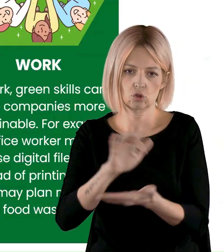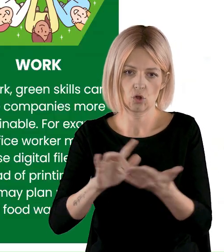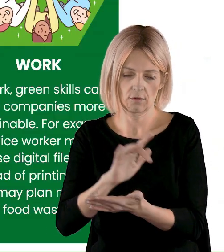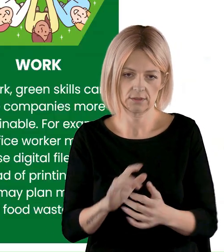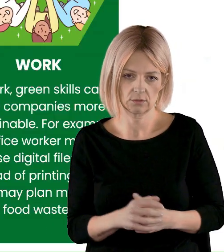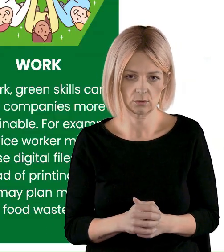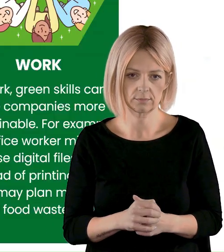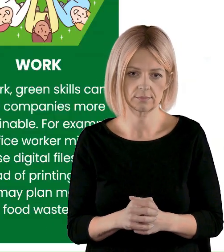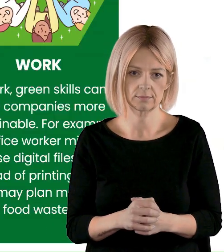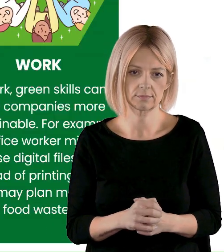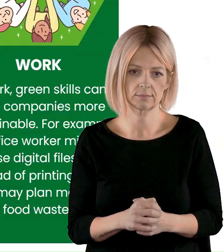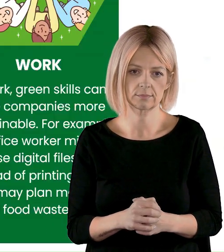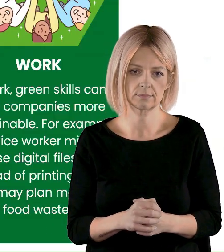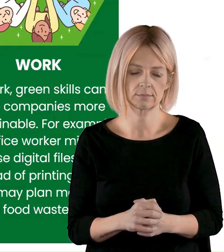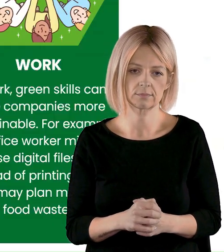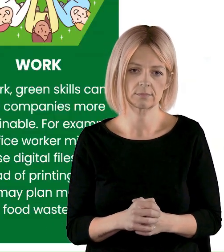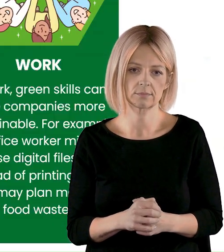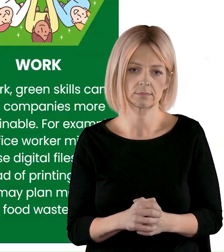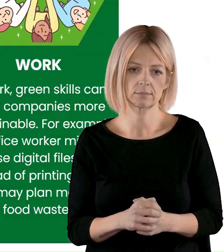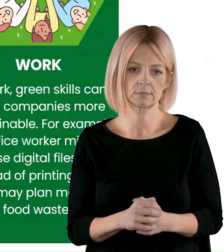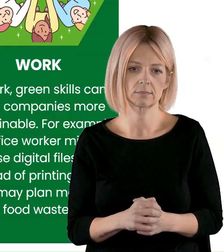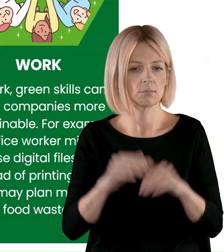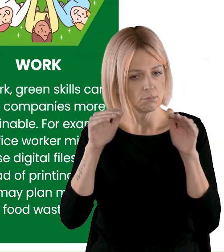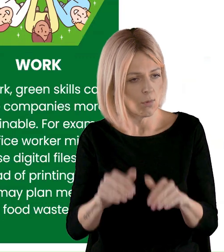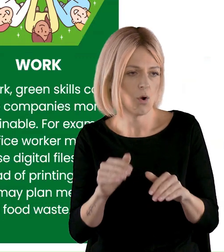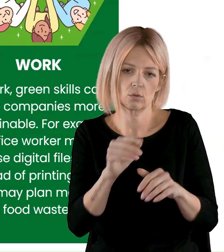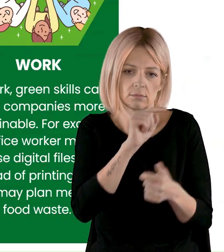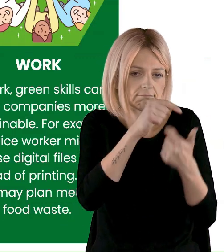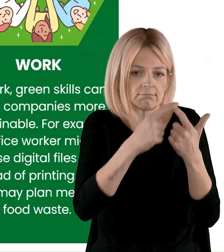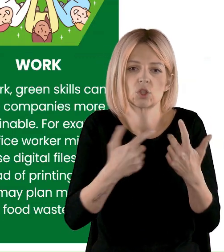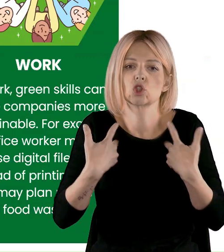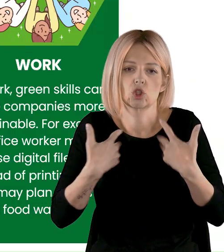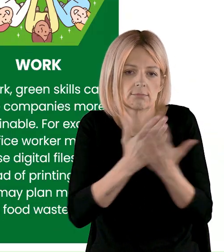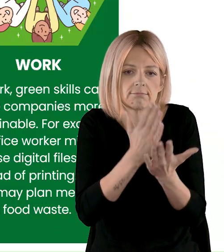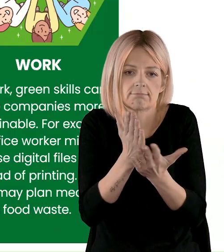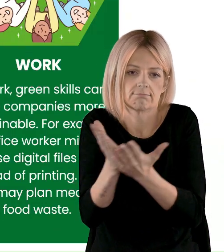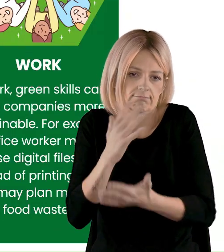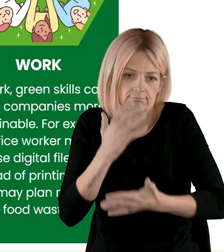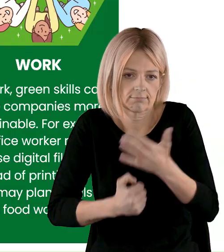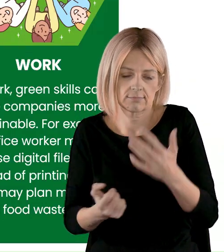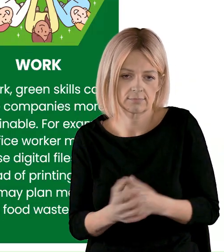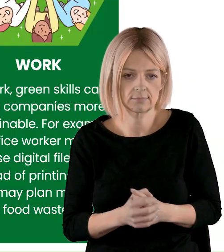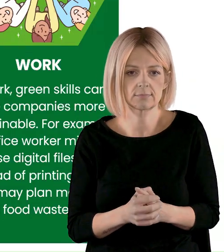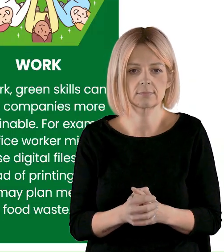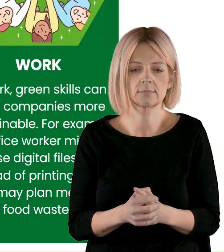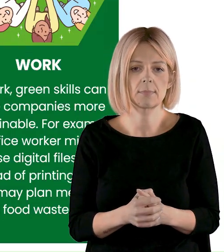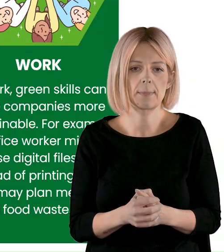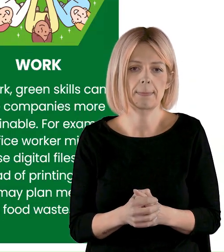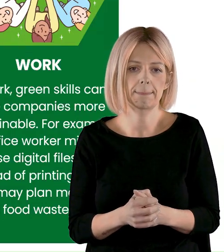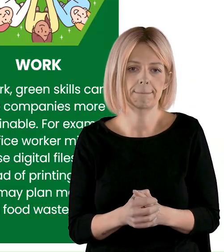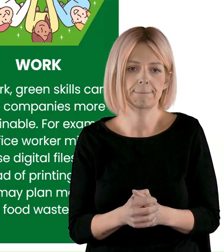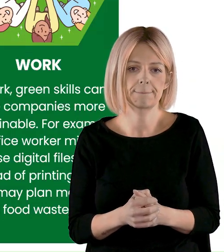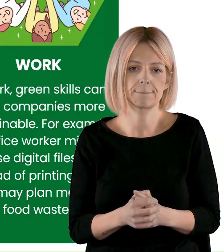but we can apply them in many other sectors of our lives. For example, here we can see